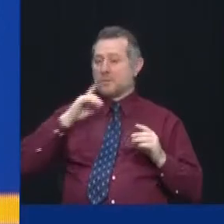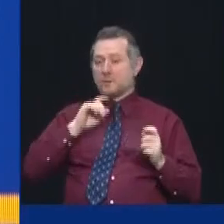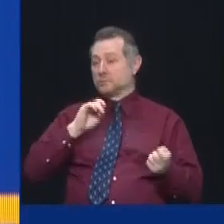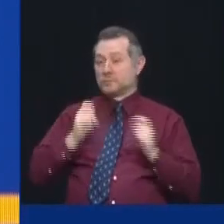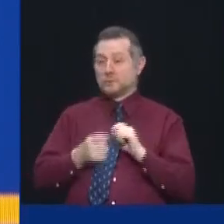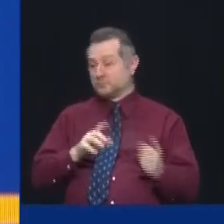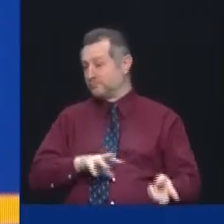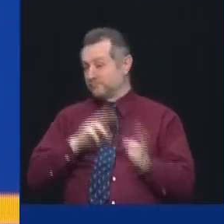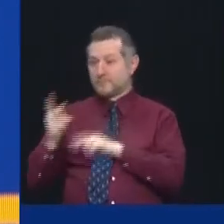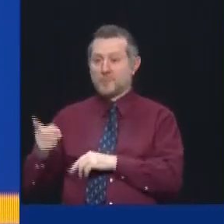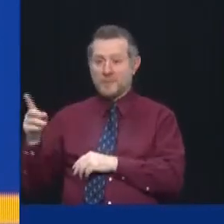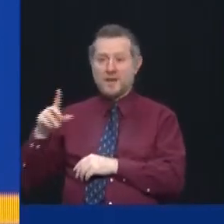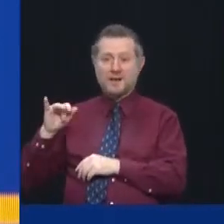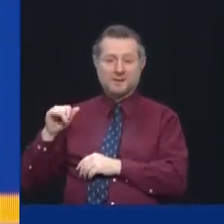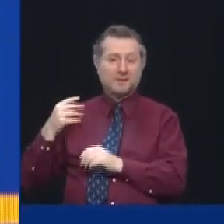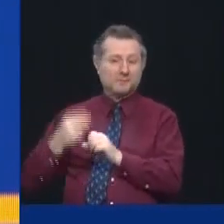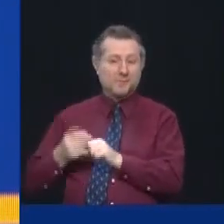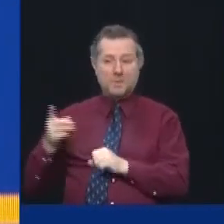Who?